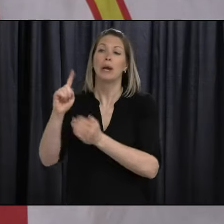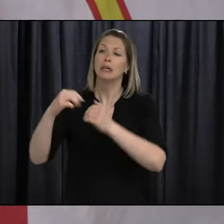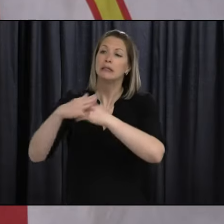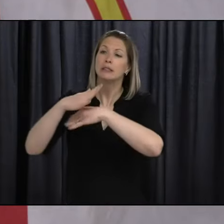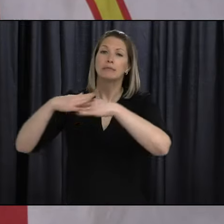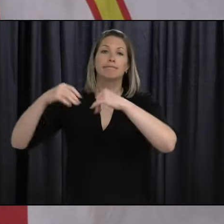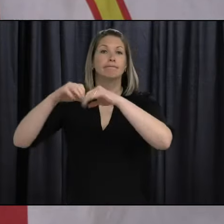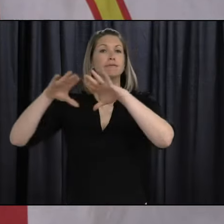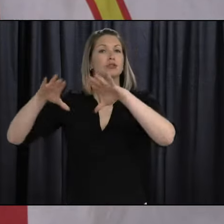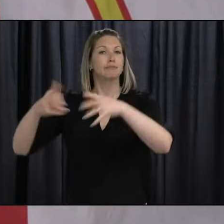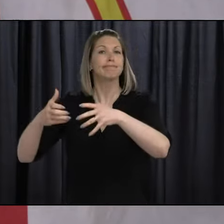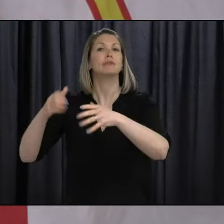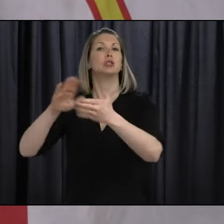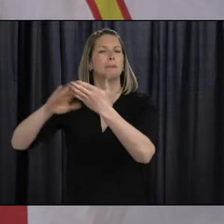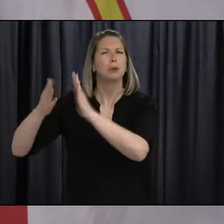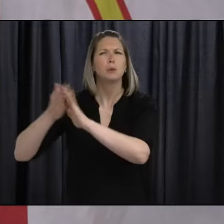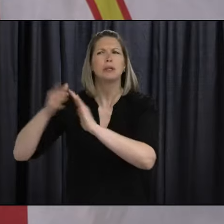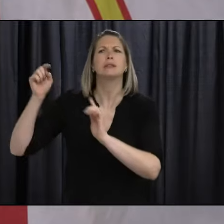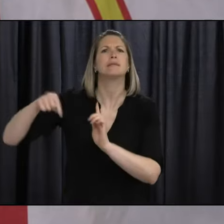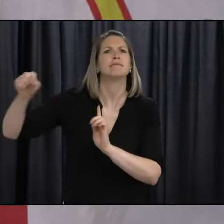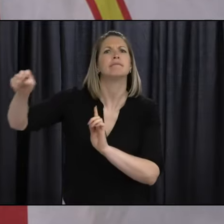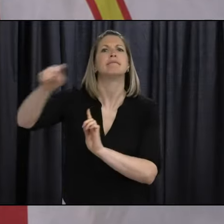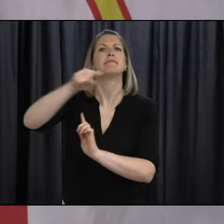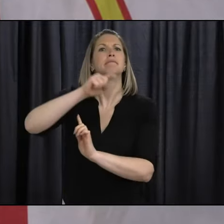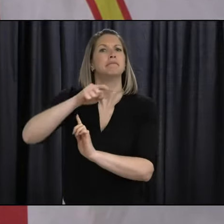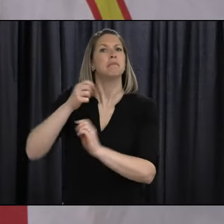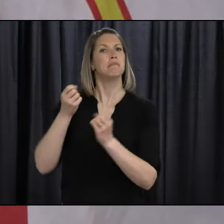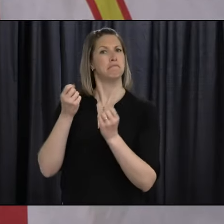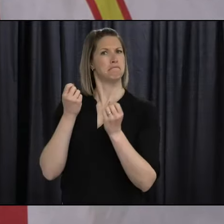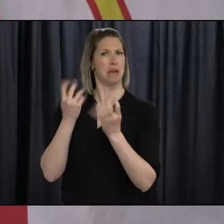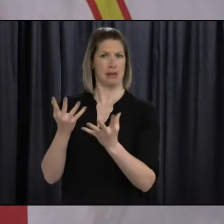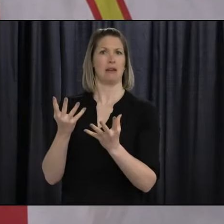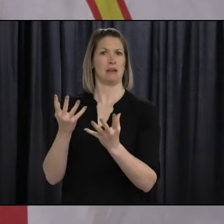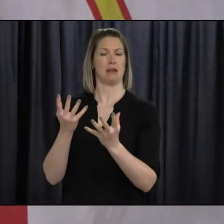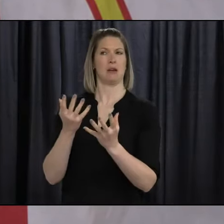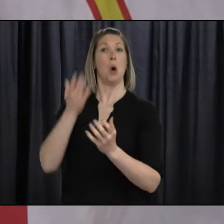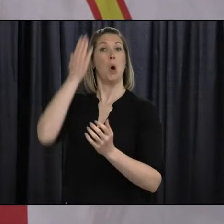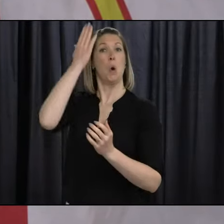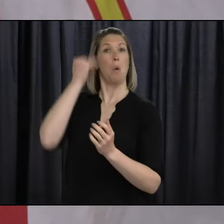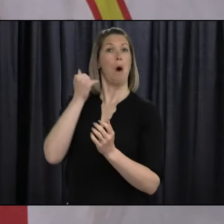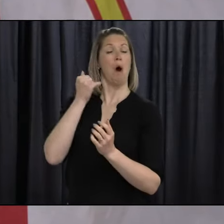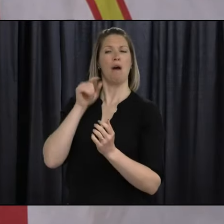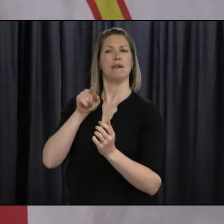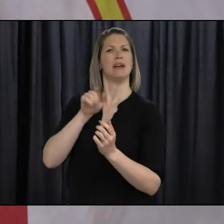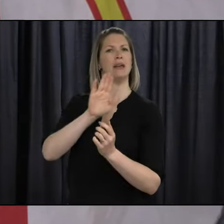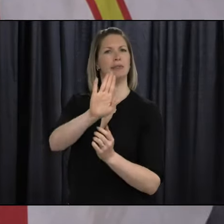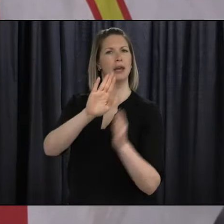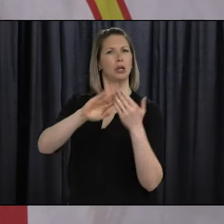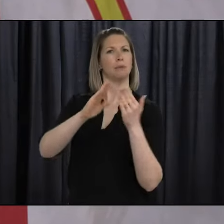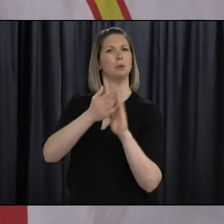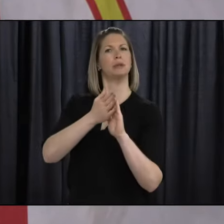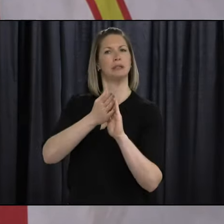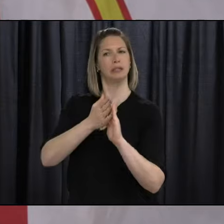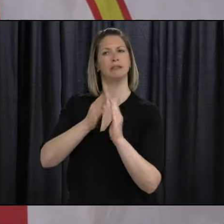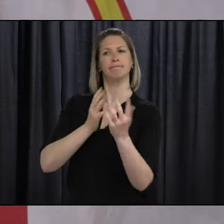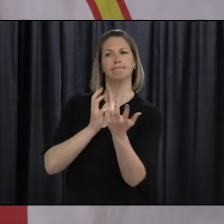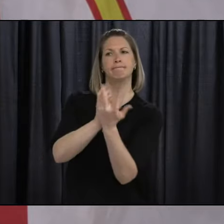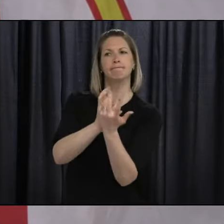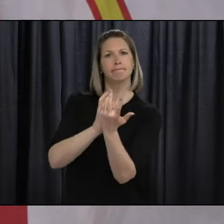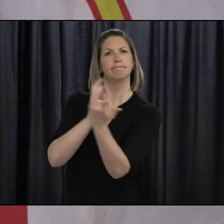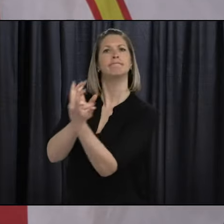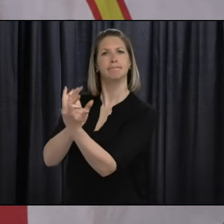that they're safe, and they're actually tailored to meet the unique needs of the Indigenous population. So as part of the action plan,